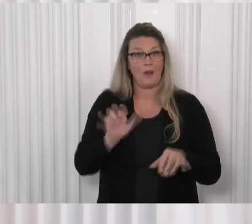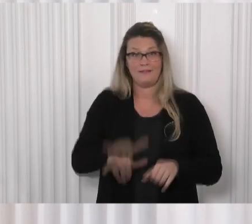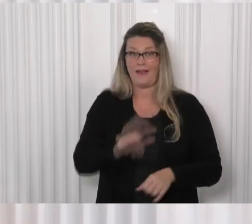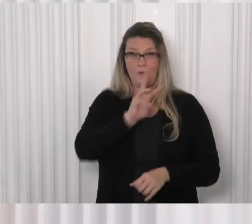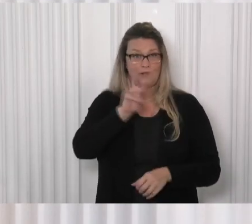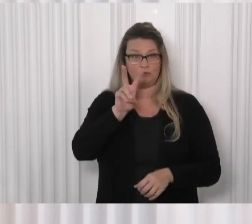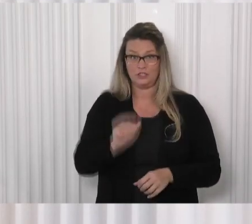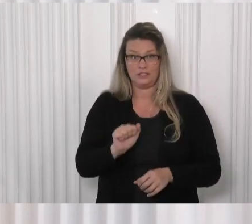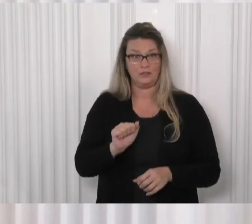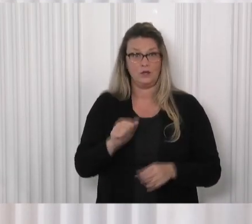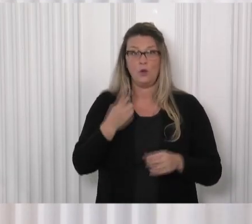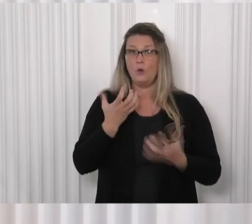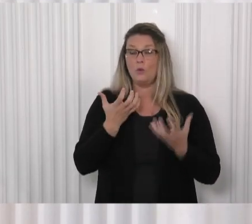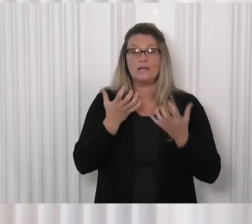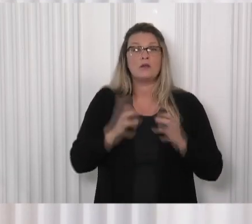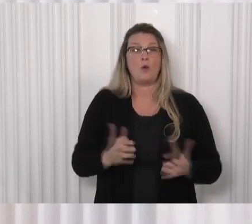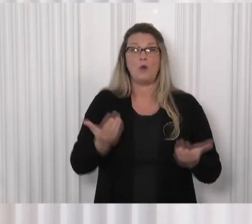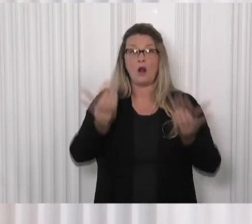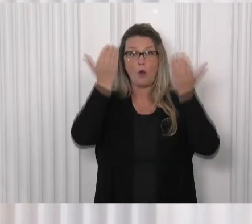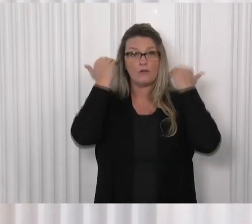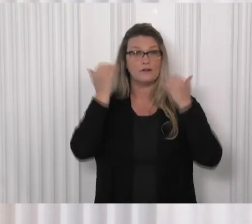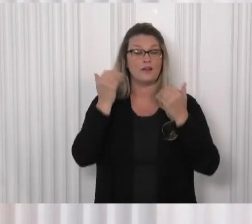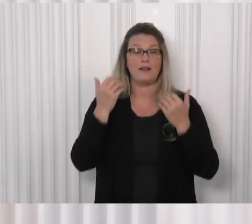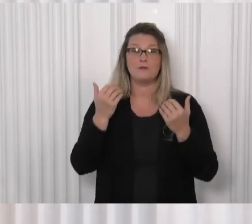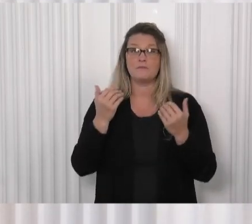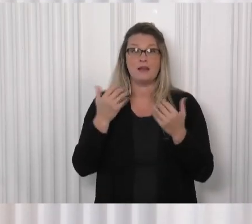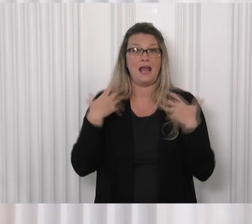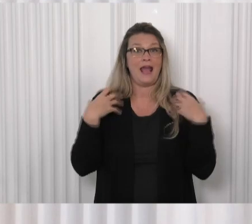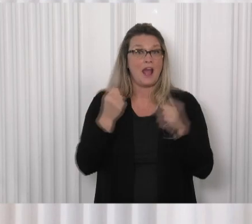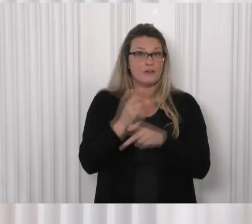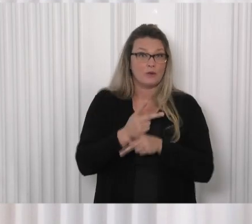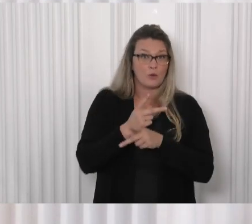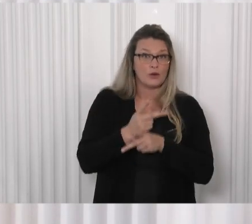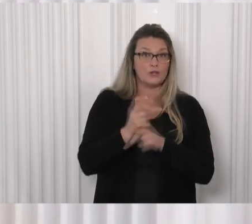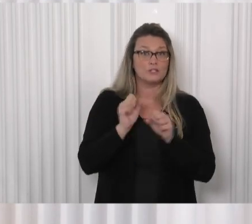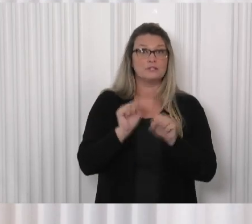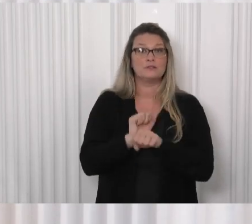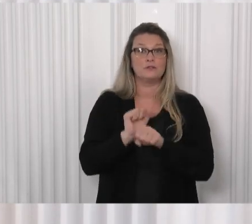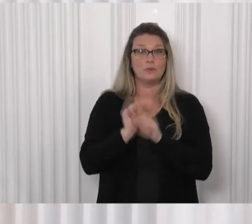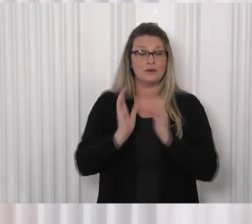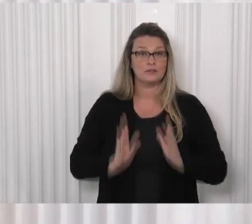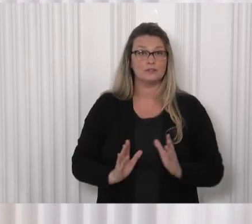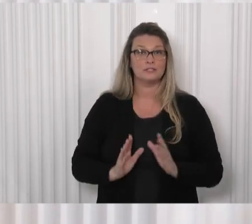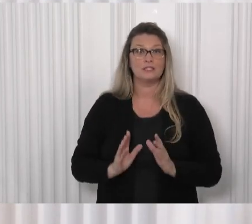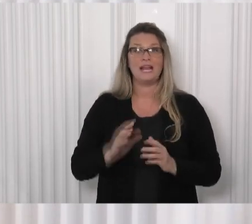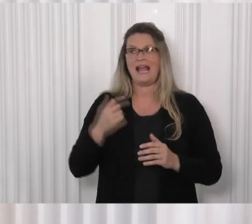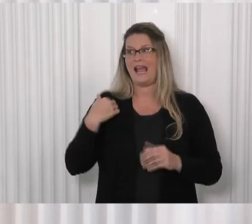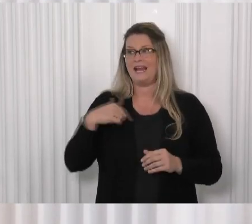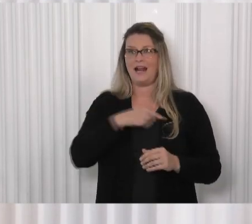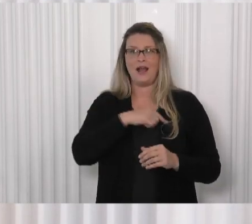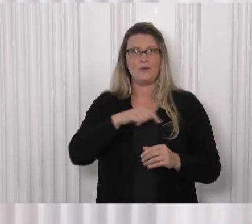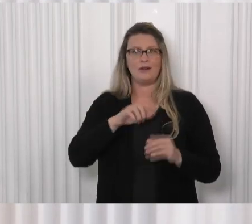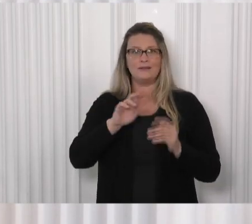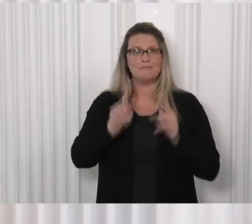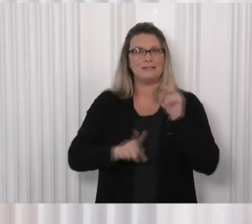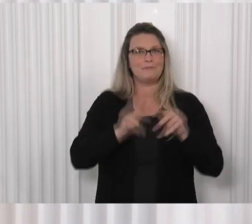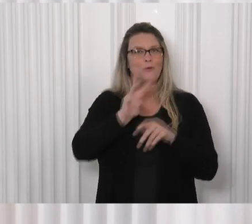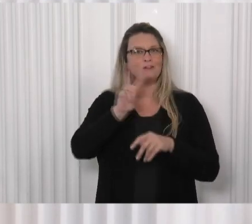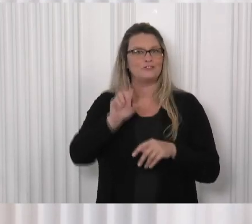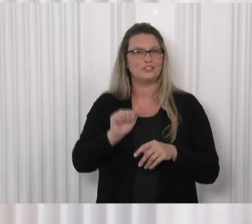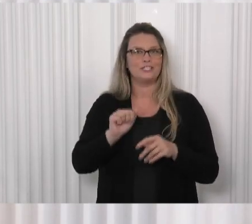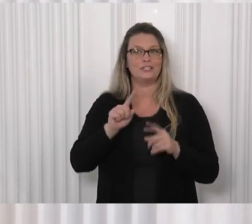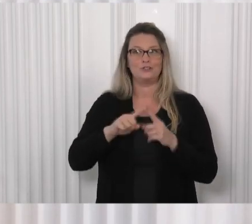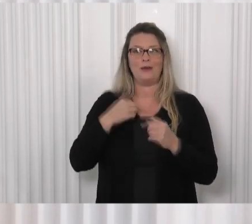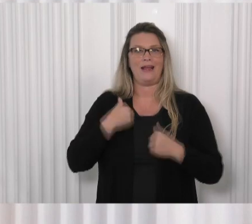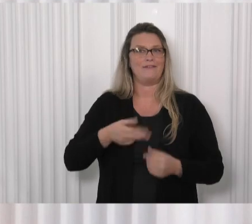the healthcare workers, and we don't want our very vulnerable population to be at risk. So I praise Governor